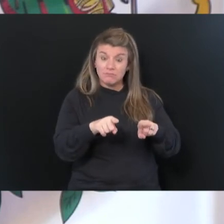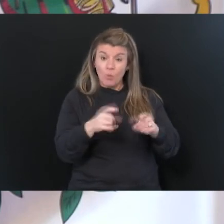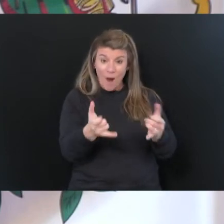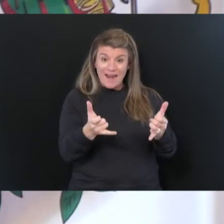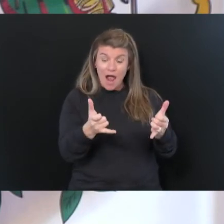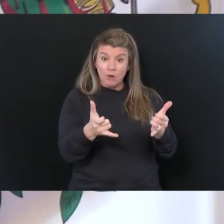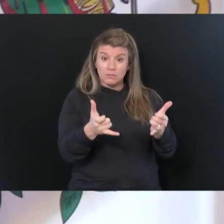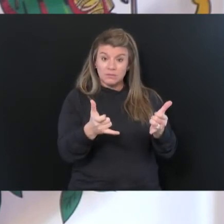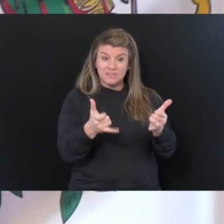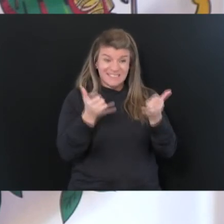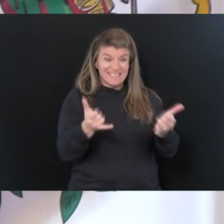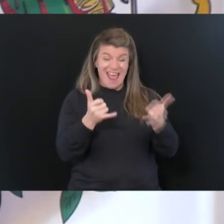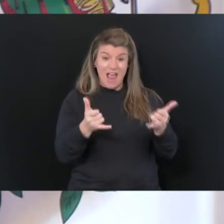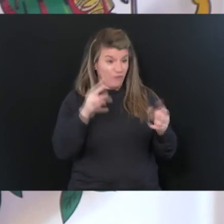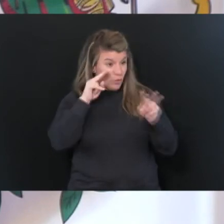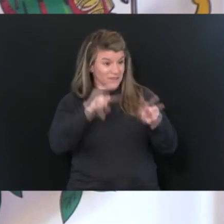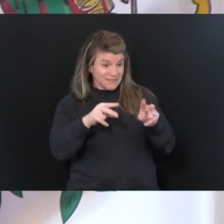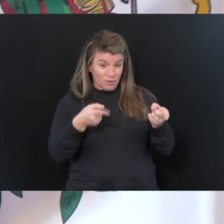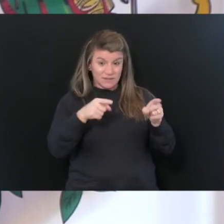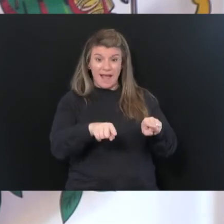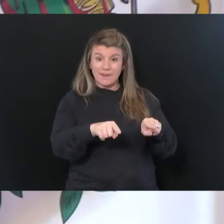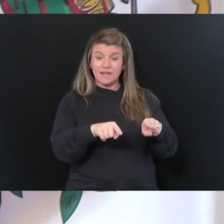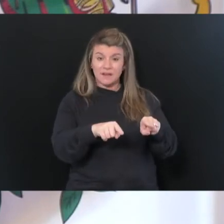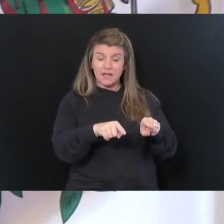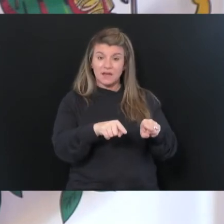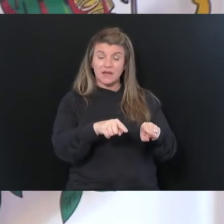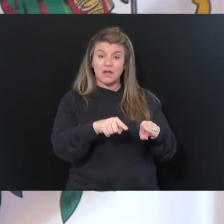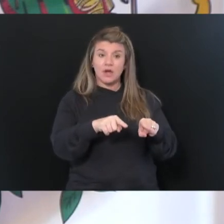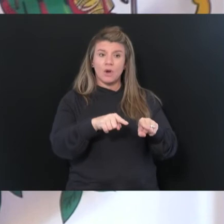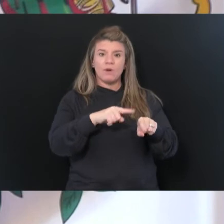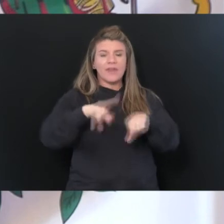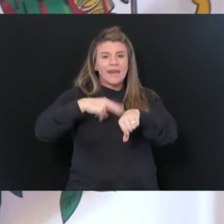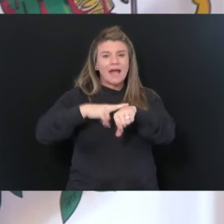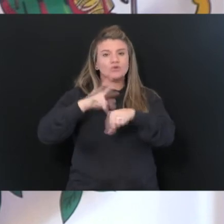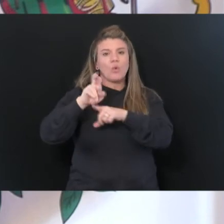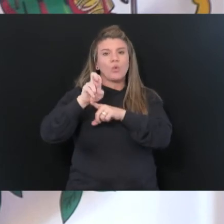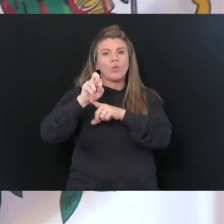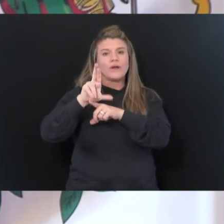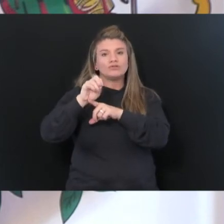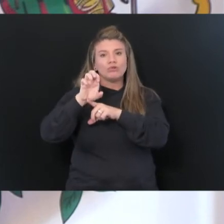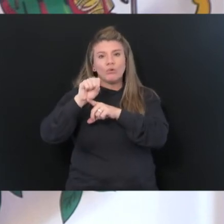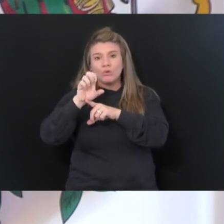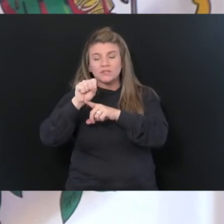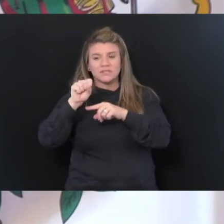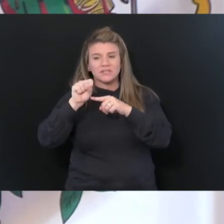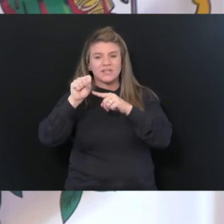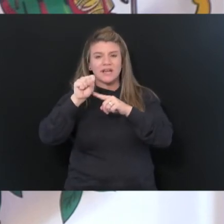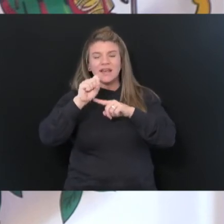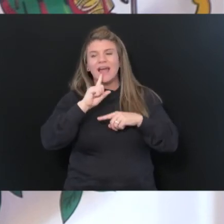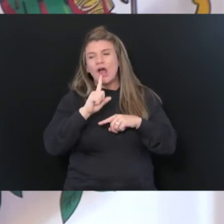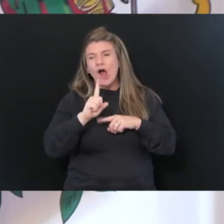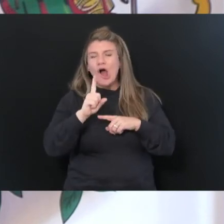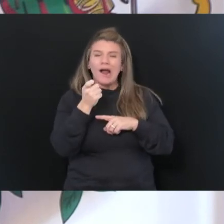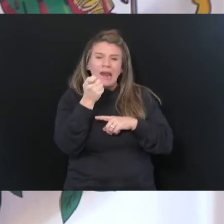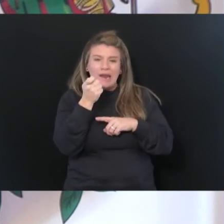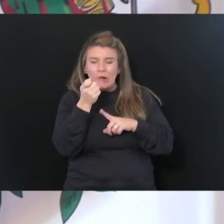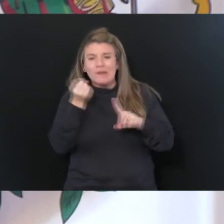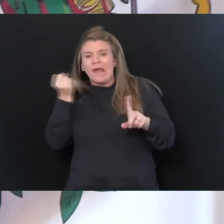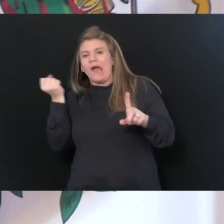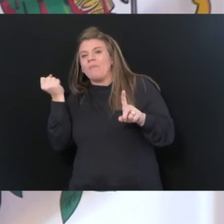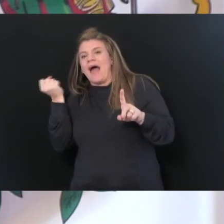of where we are today, with our natural resources that are maybe a little bit held back and a